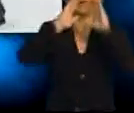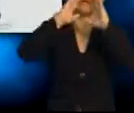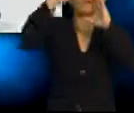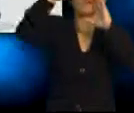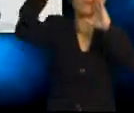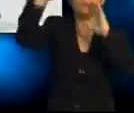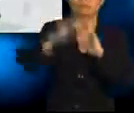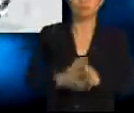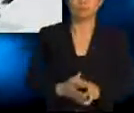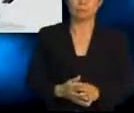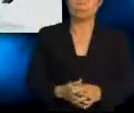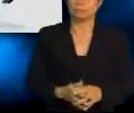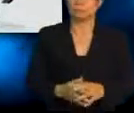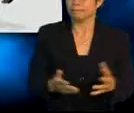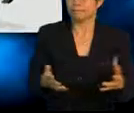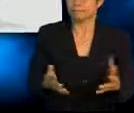Hello?